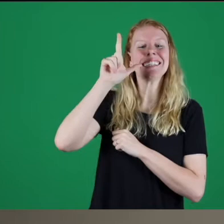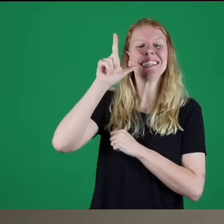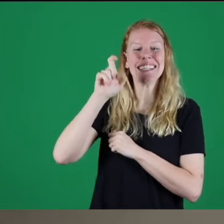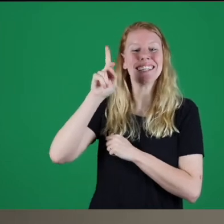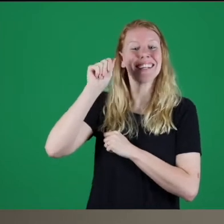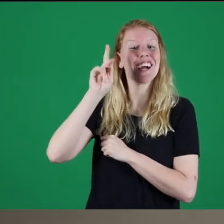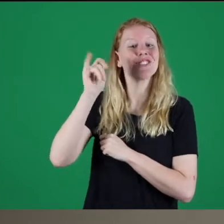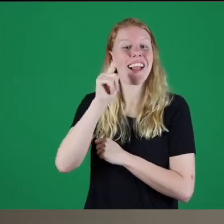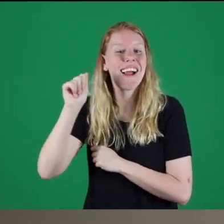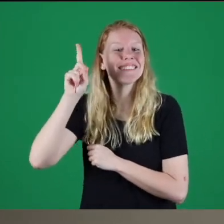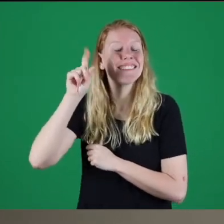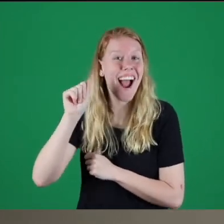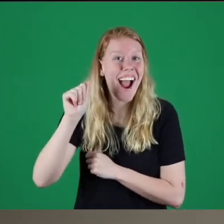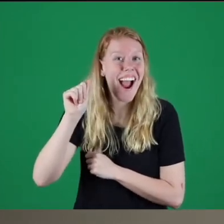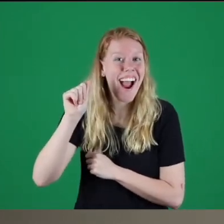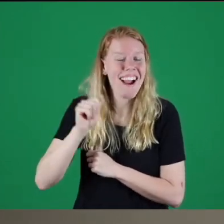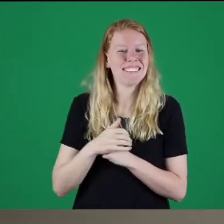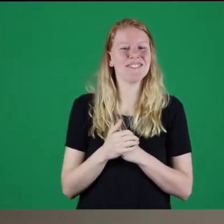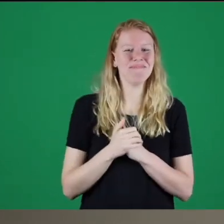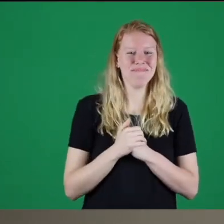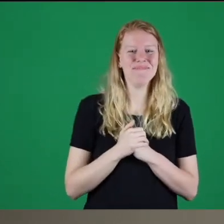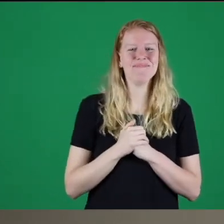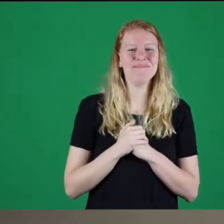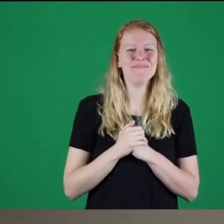Ala le kajalia da.